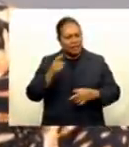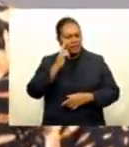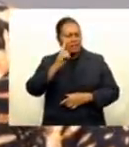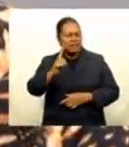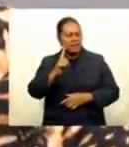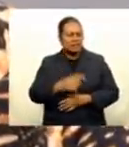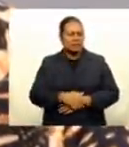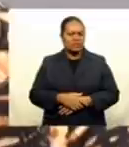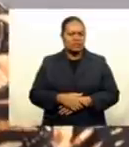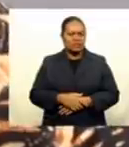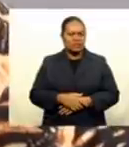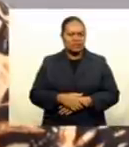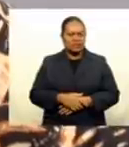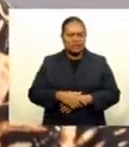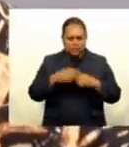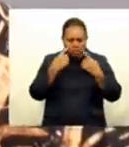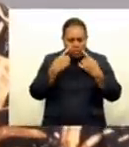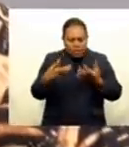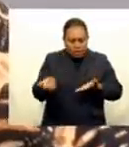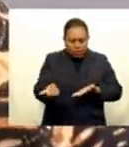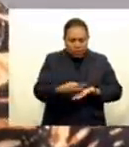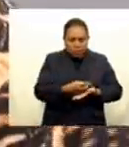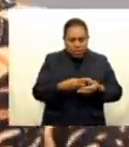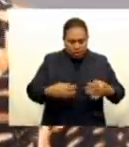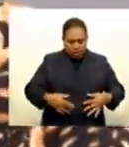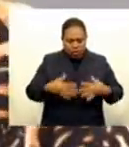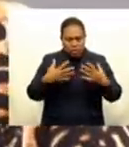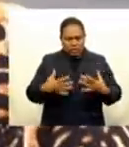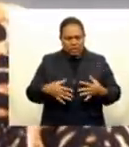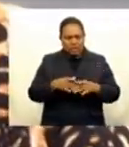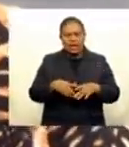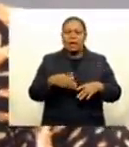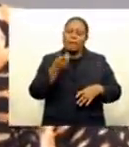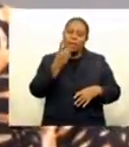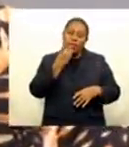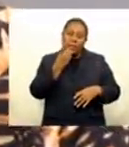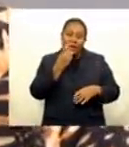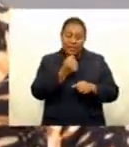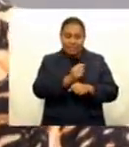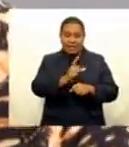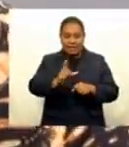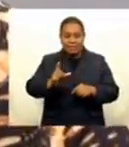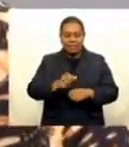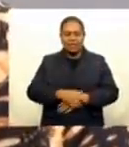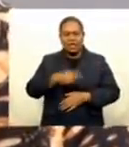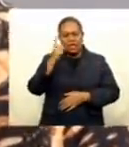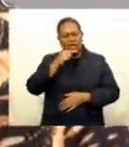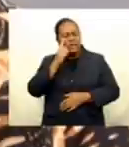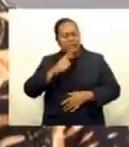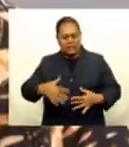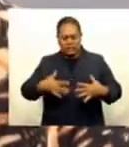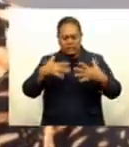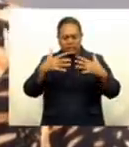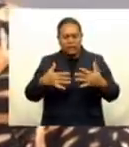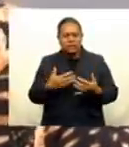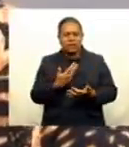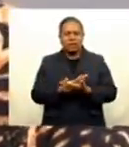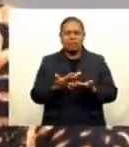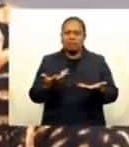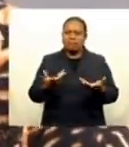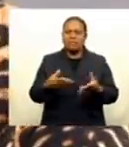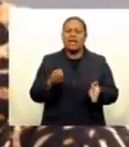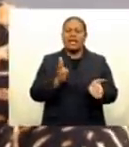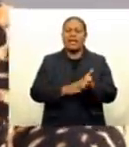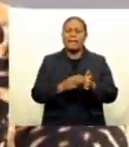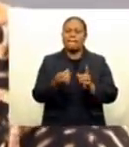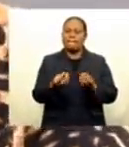executing documents and notices to mobile companies so that we are able to get data out of the M-Pesa accounts